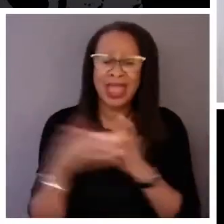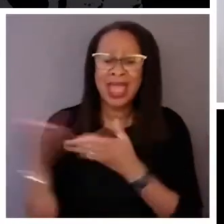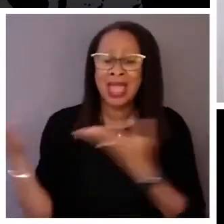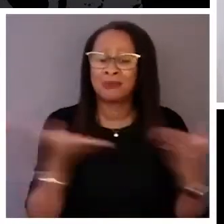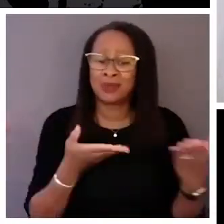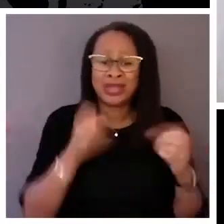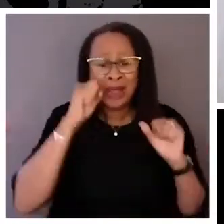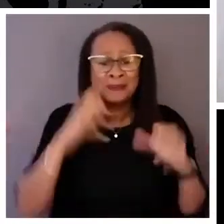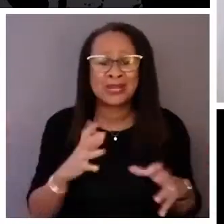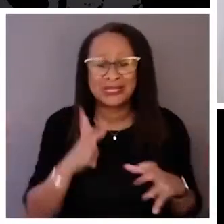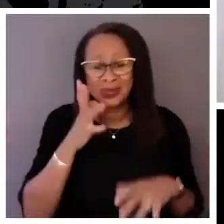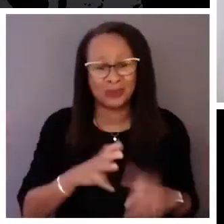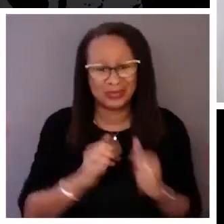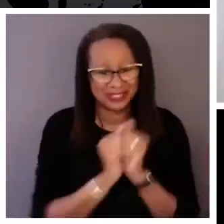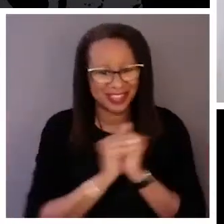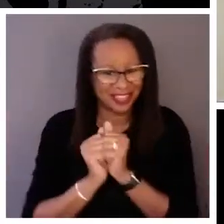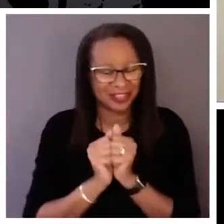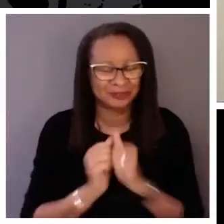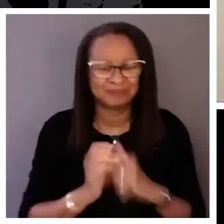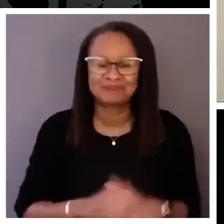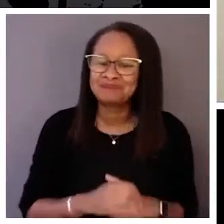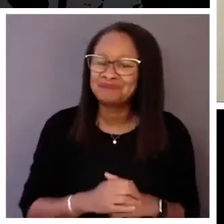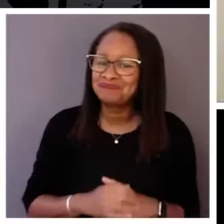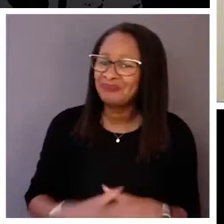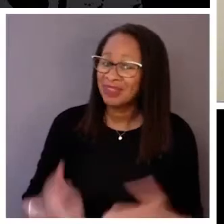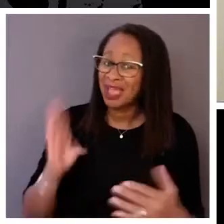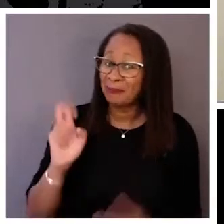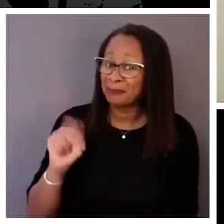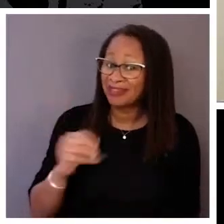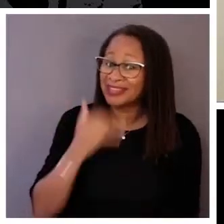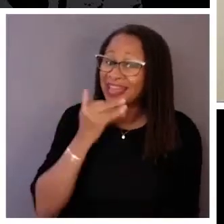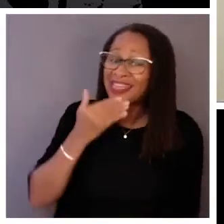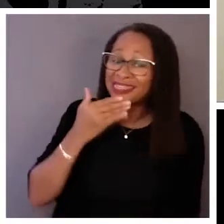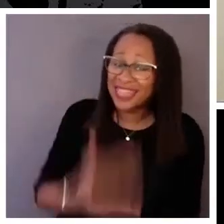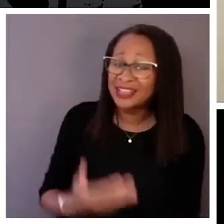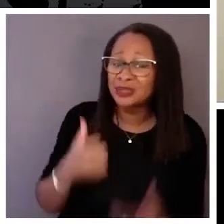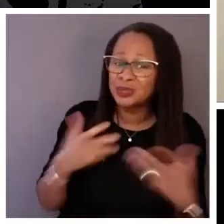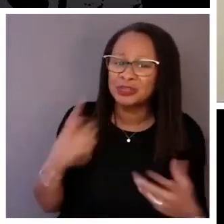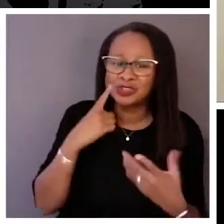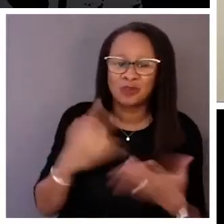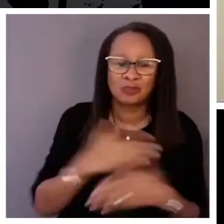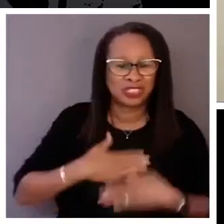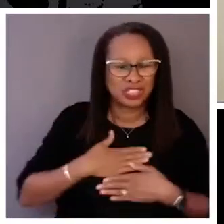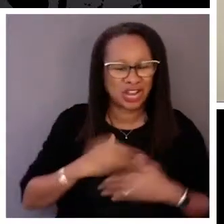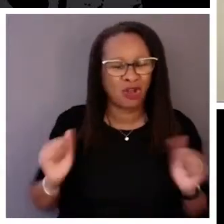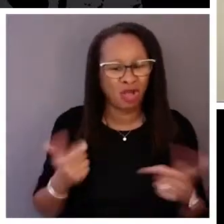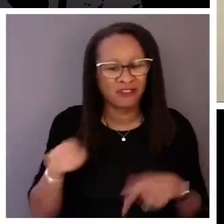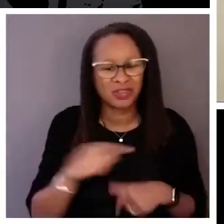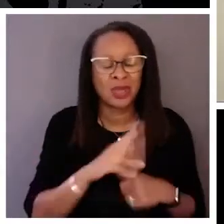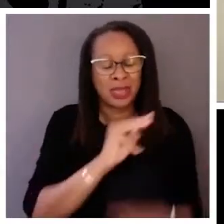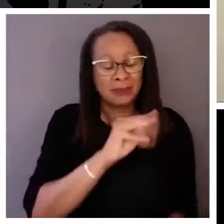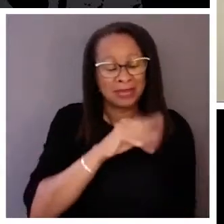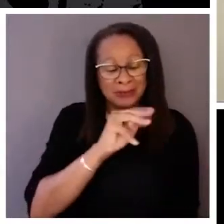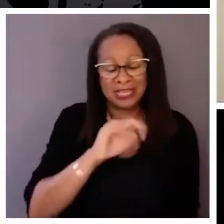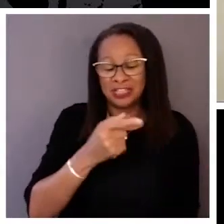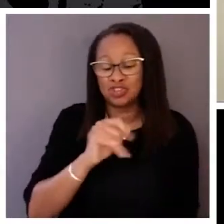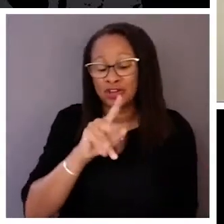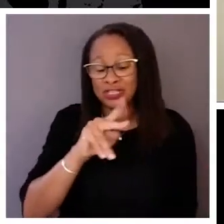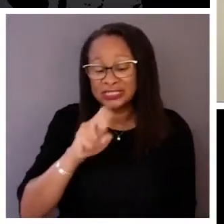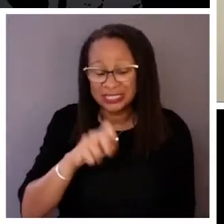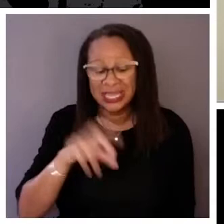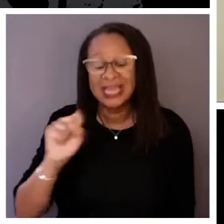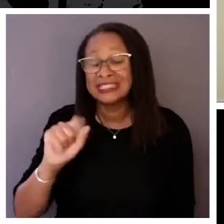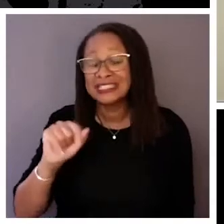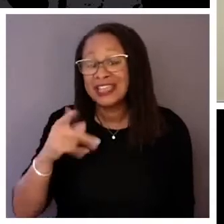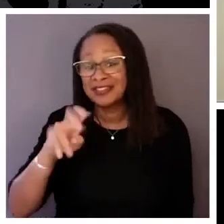like amazing, amazing women together. So appreciate each of you, Mimi, Geraldine, Stefanie,